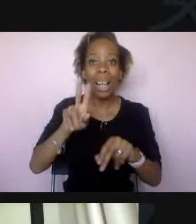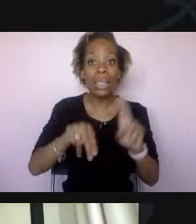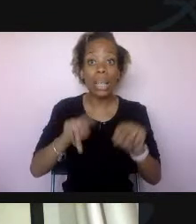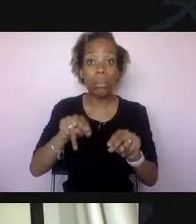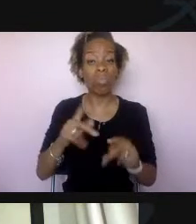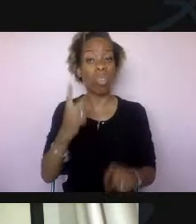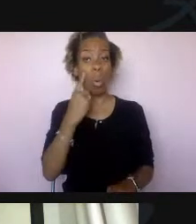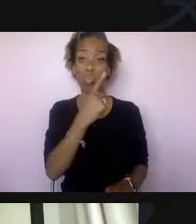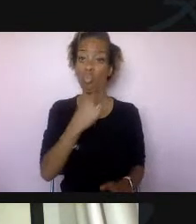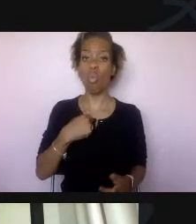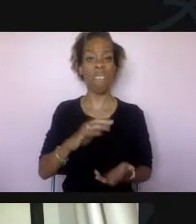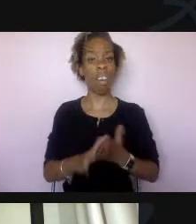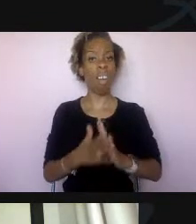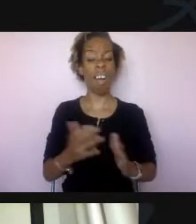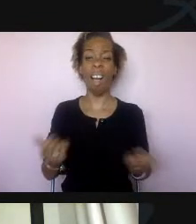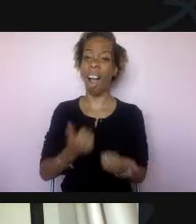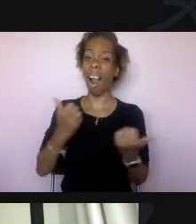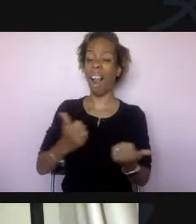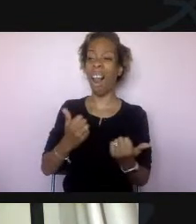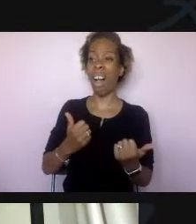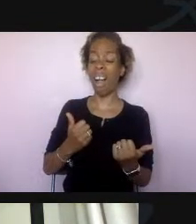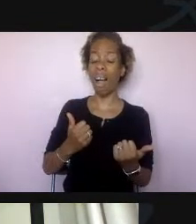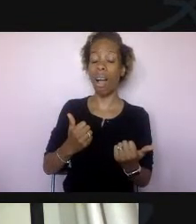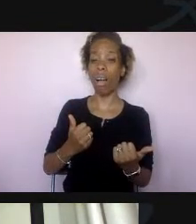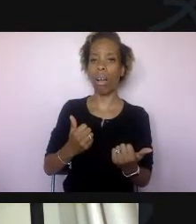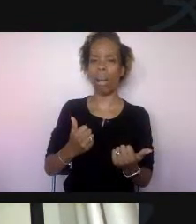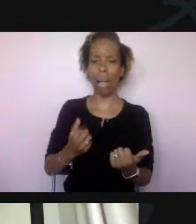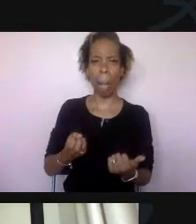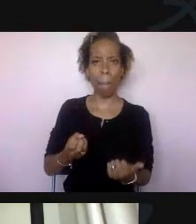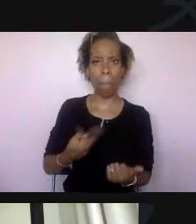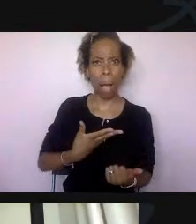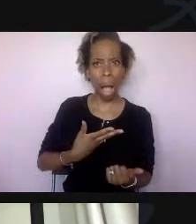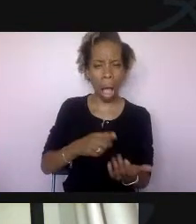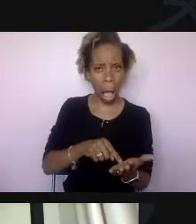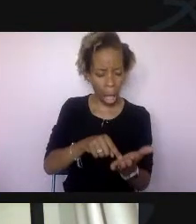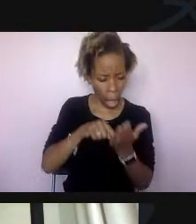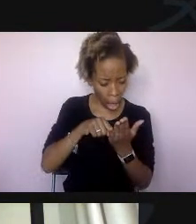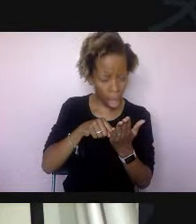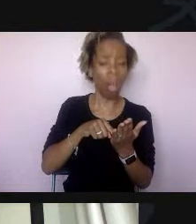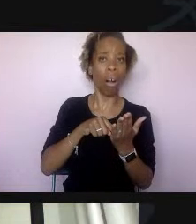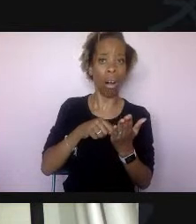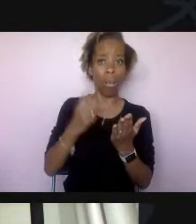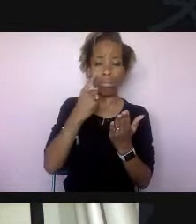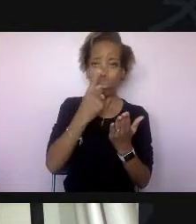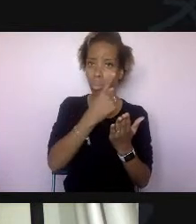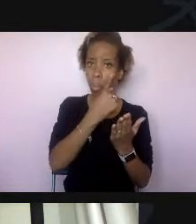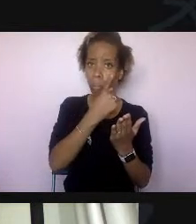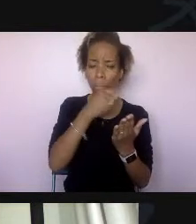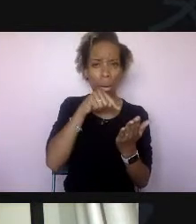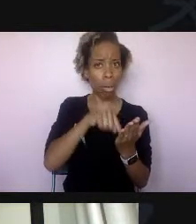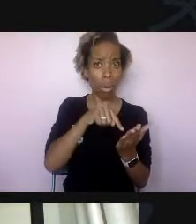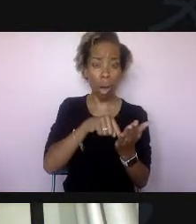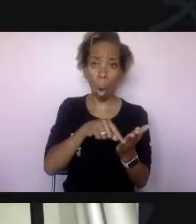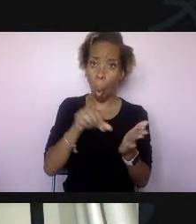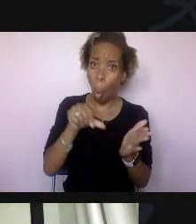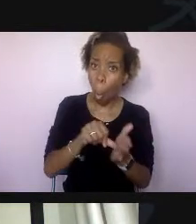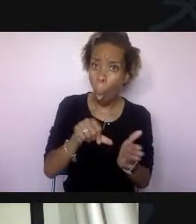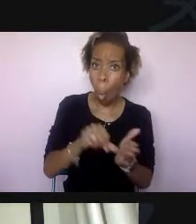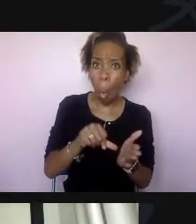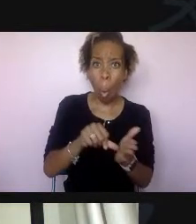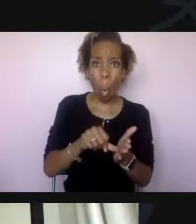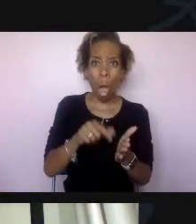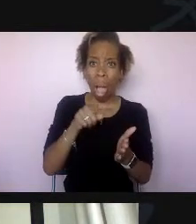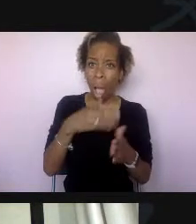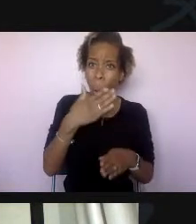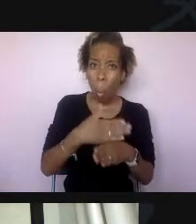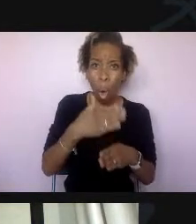equality duty. And yet what you've discovered by doing that equality impact assessment is actually, they're about to make their workforce even